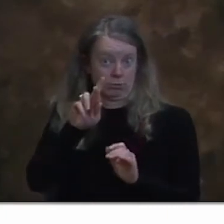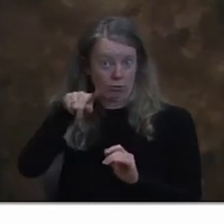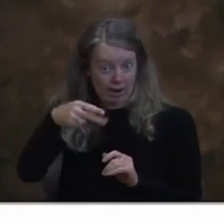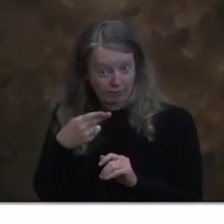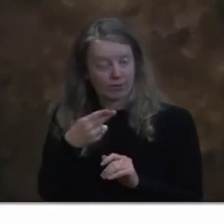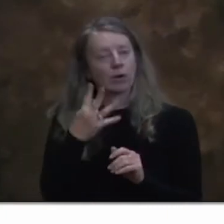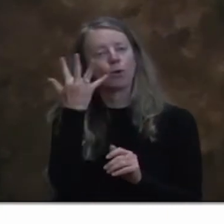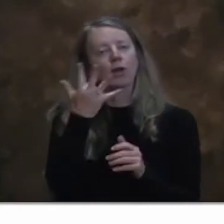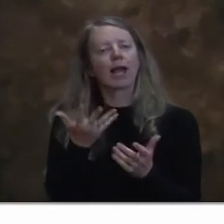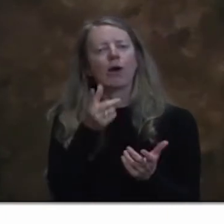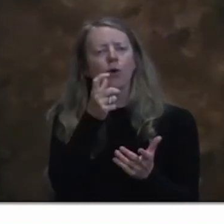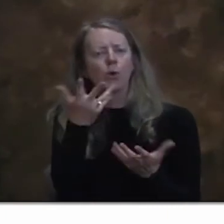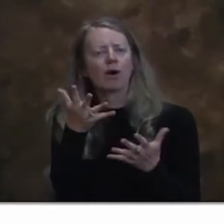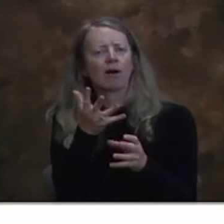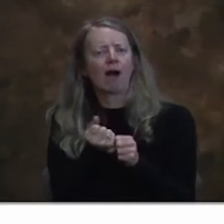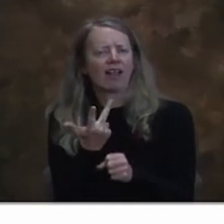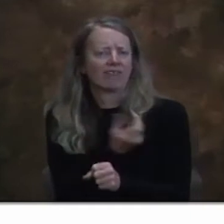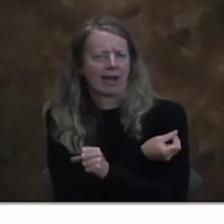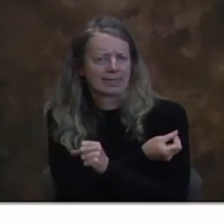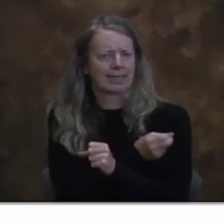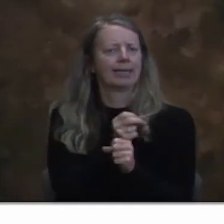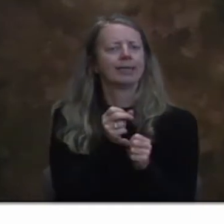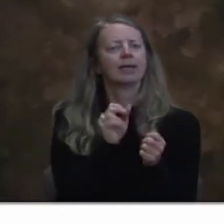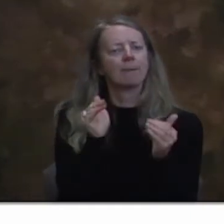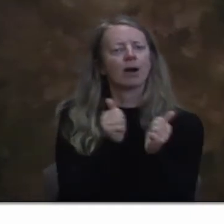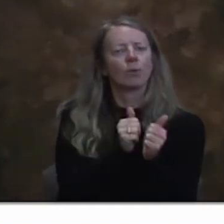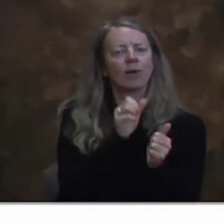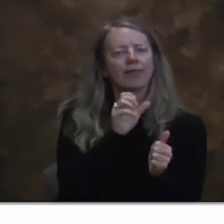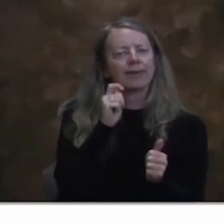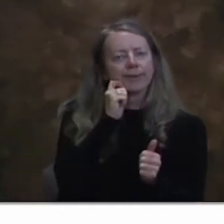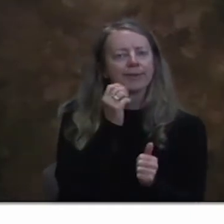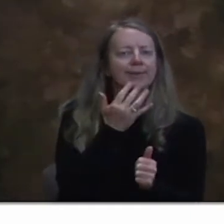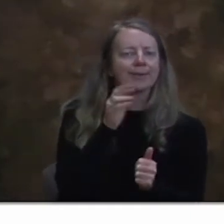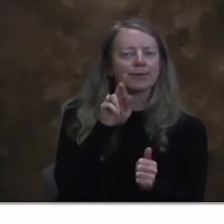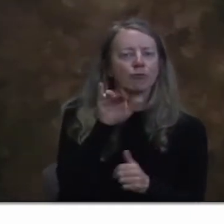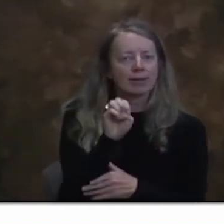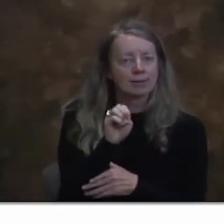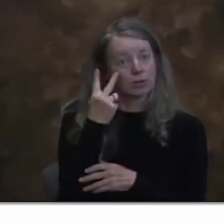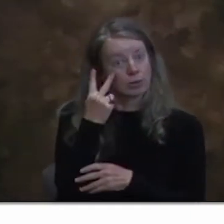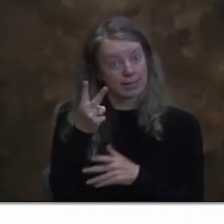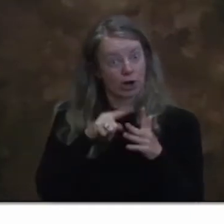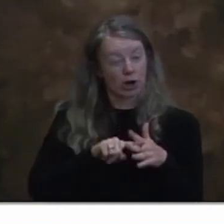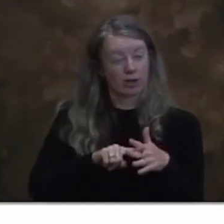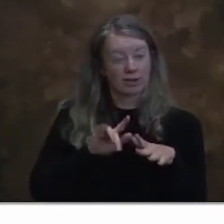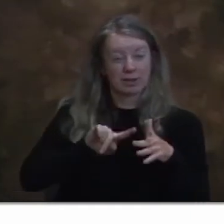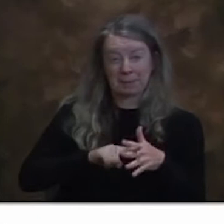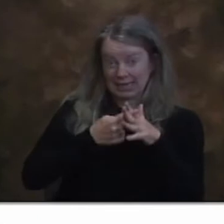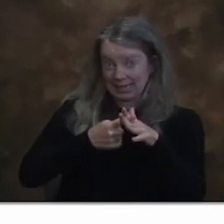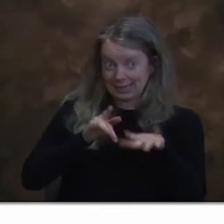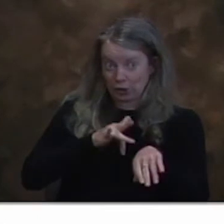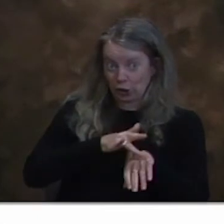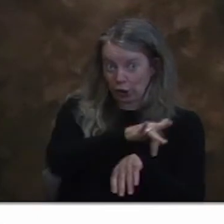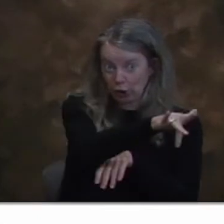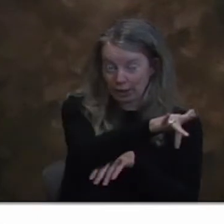race. You can see that in the very early months, when much of our efforts and much of the efforts across the